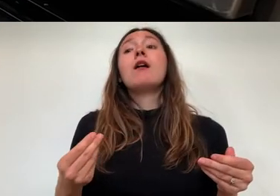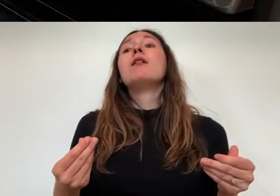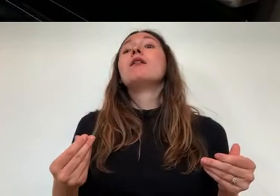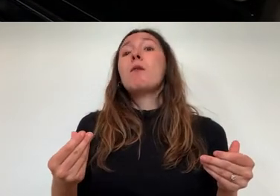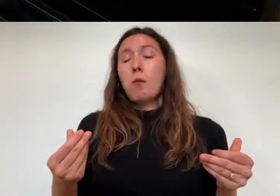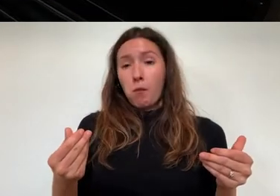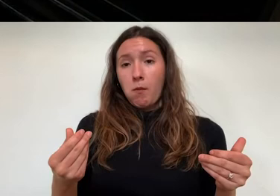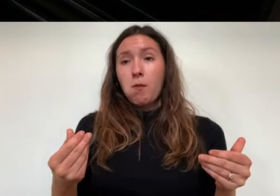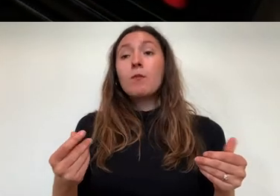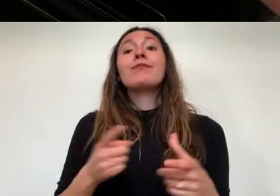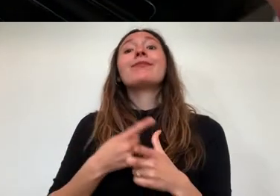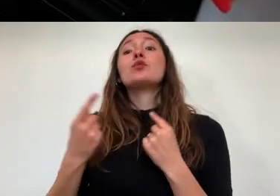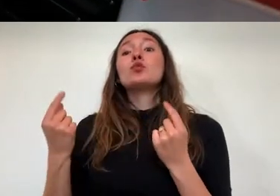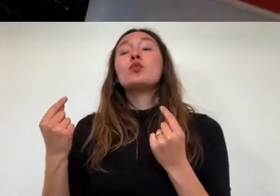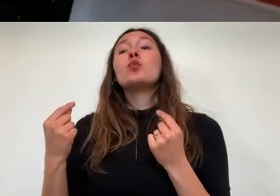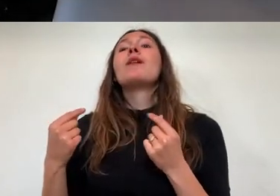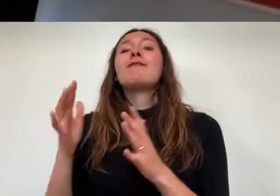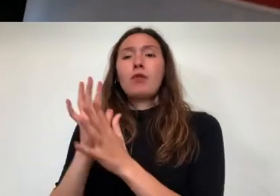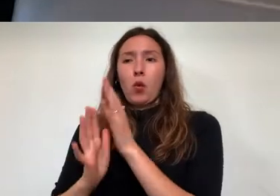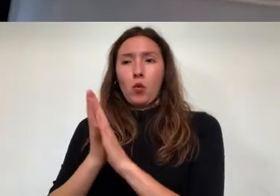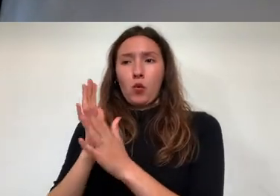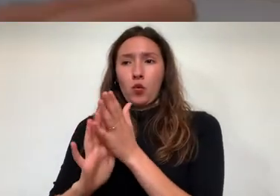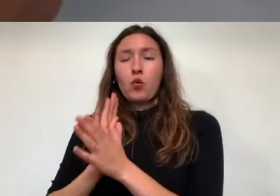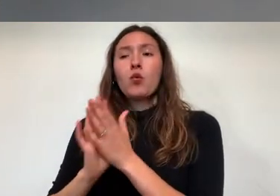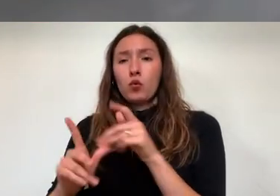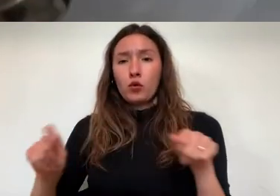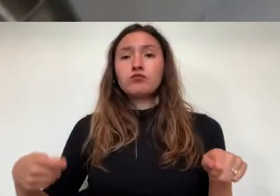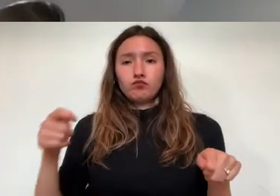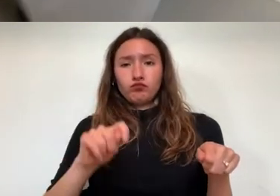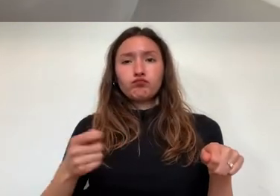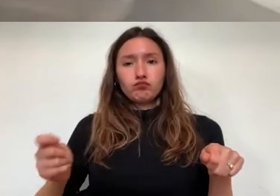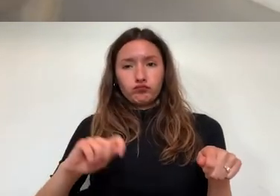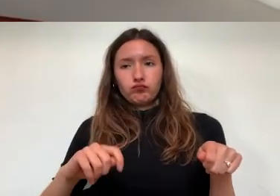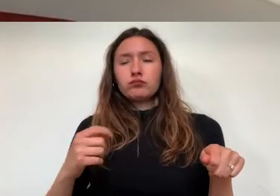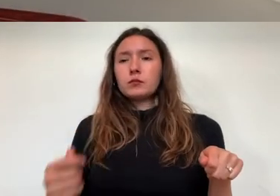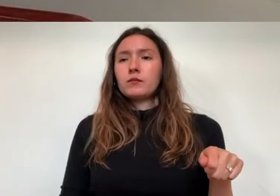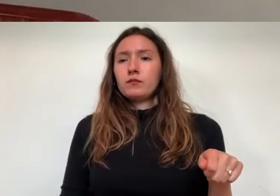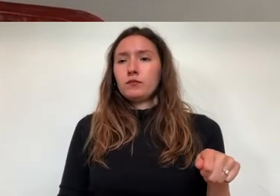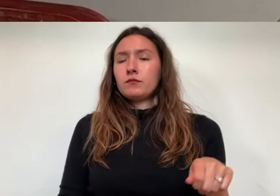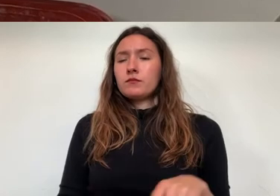down. And then you take an equal amount of flour.